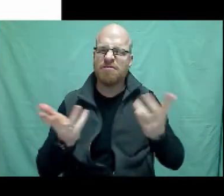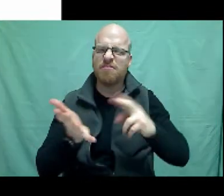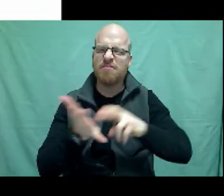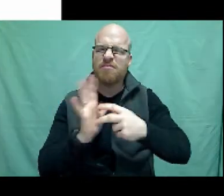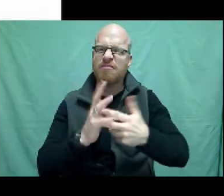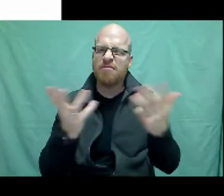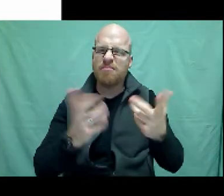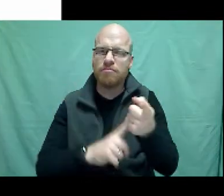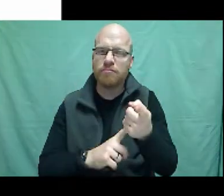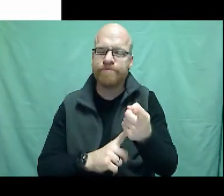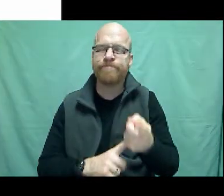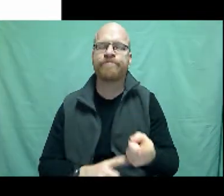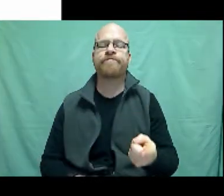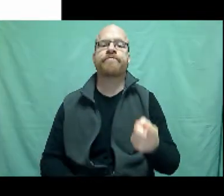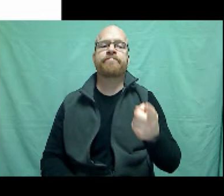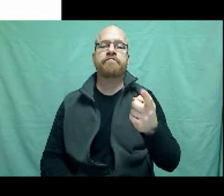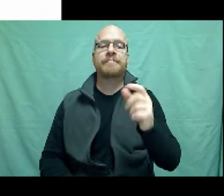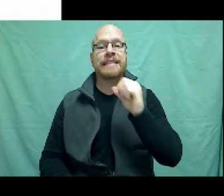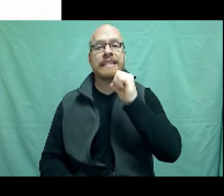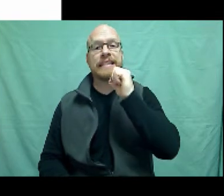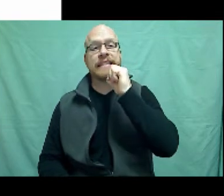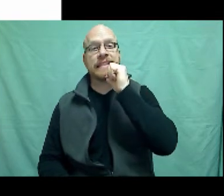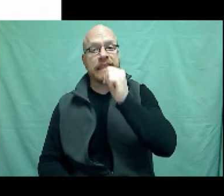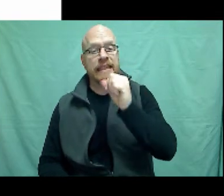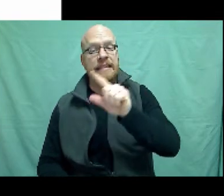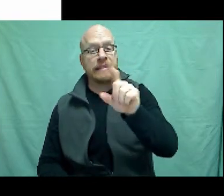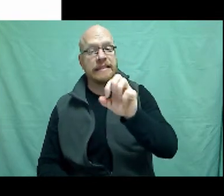Non-zero real number. What's that even mean?